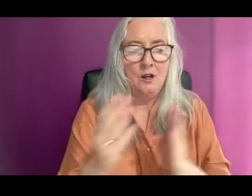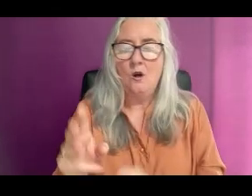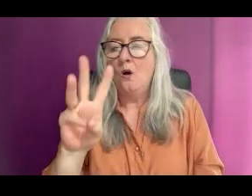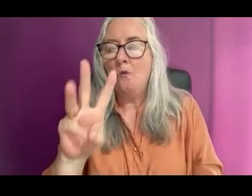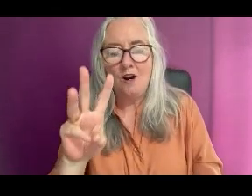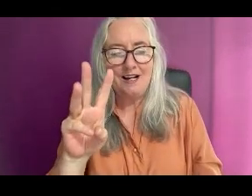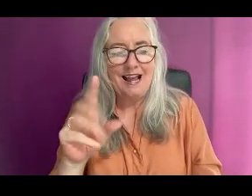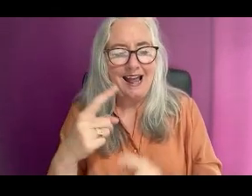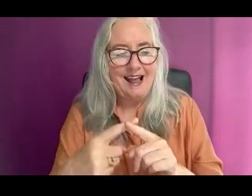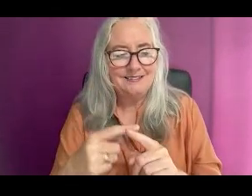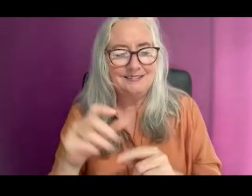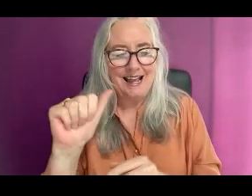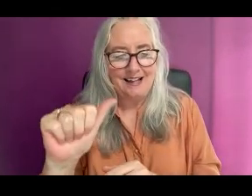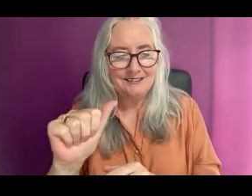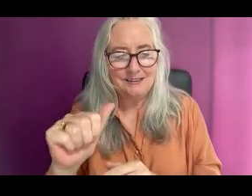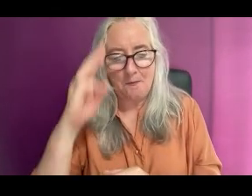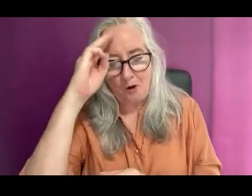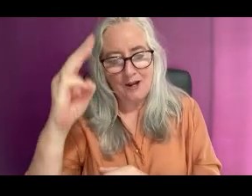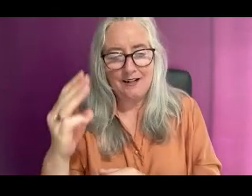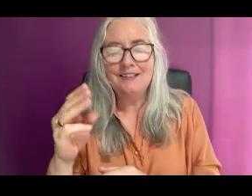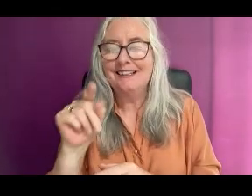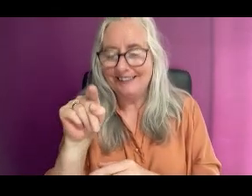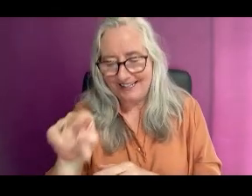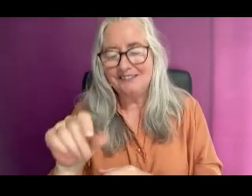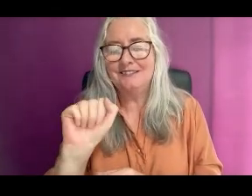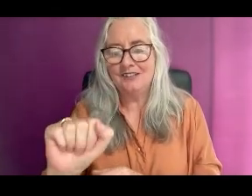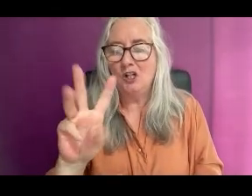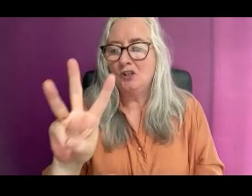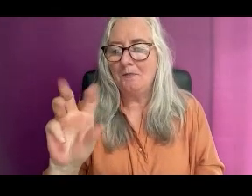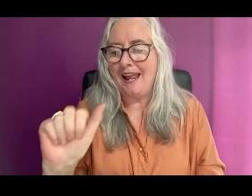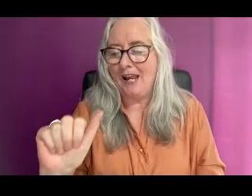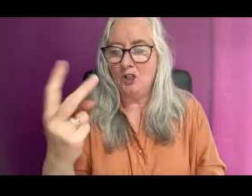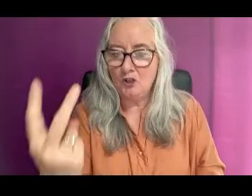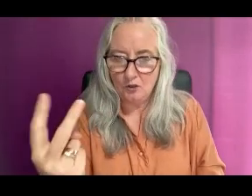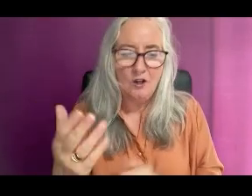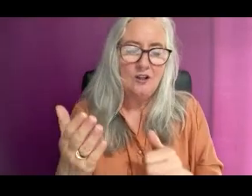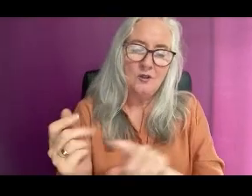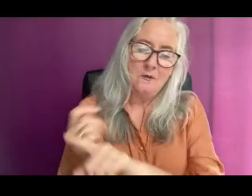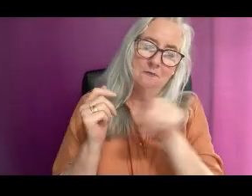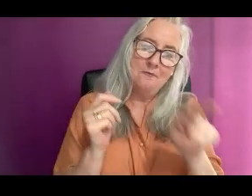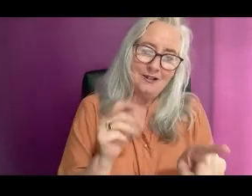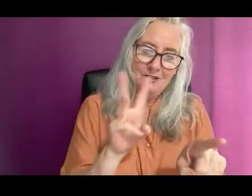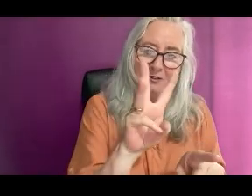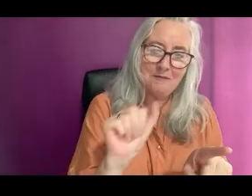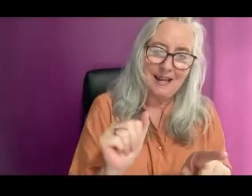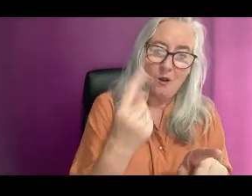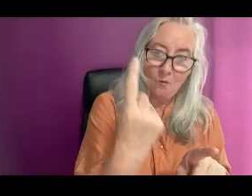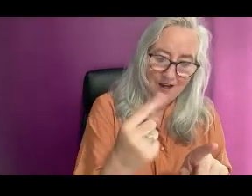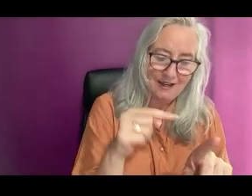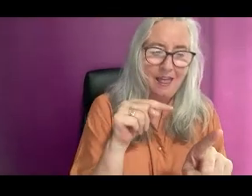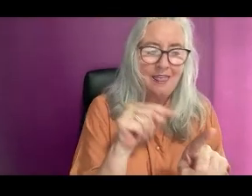employer application form, which is the WA2 form. Okay, so first we'll look at WA1. This is